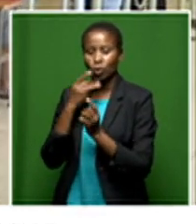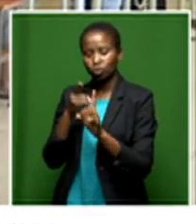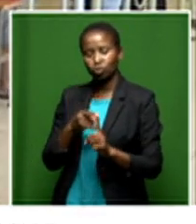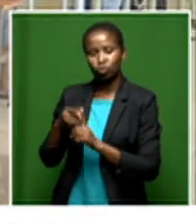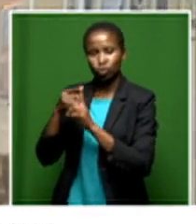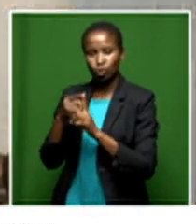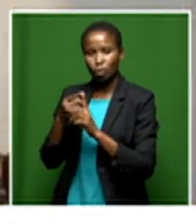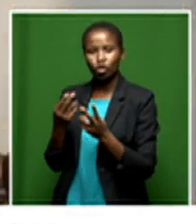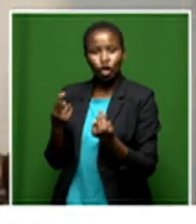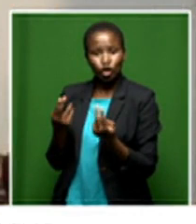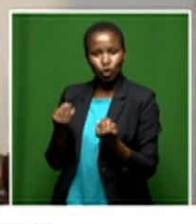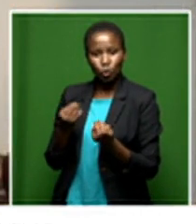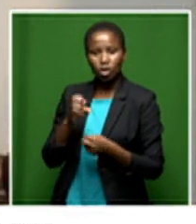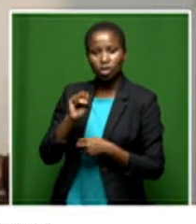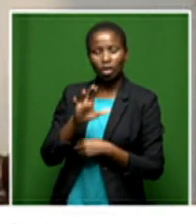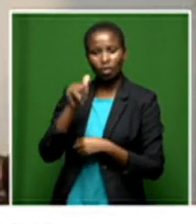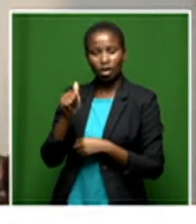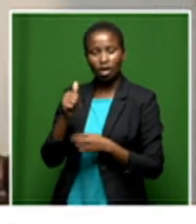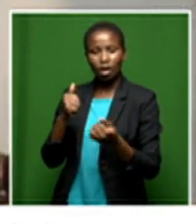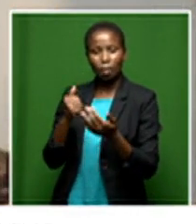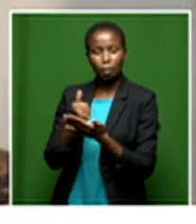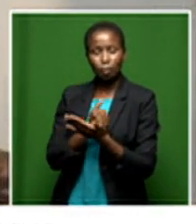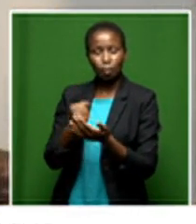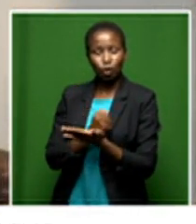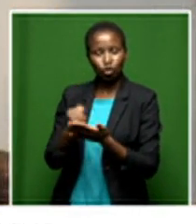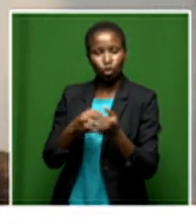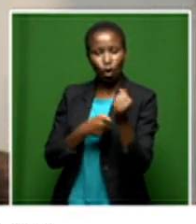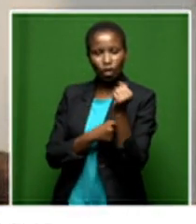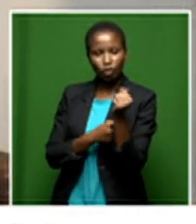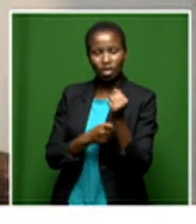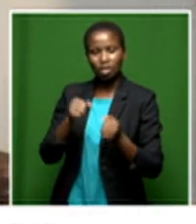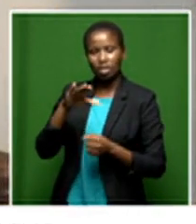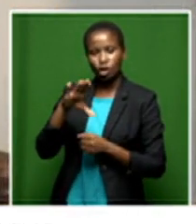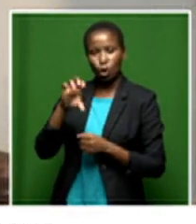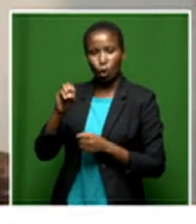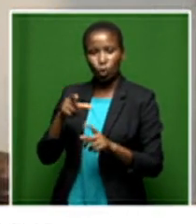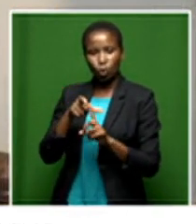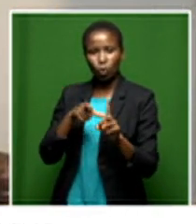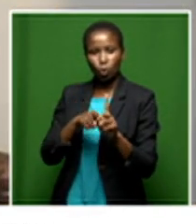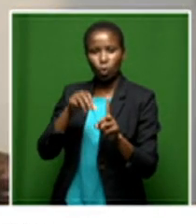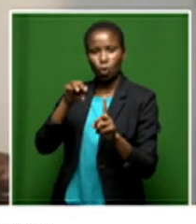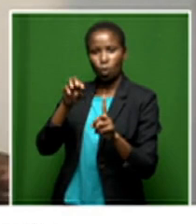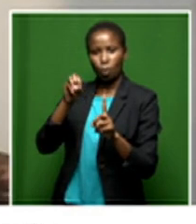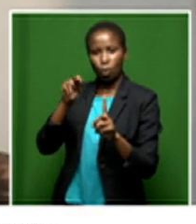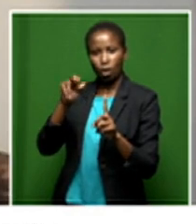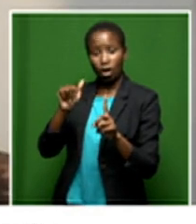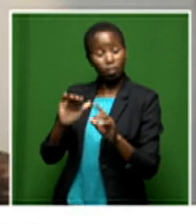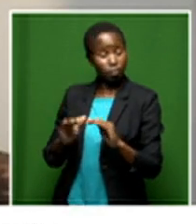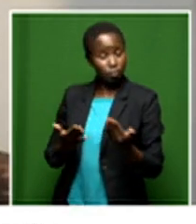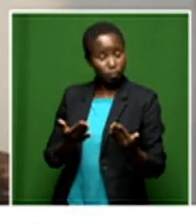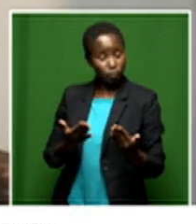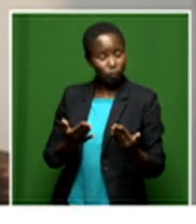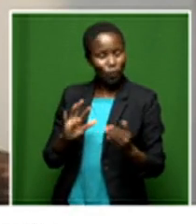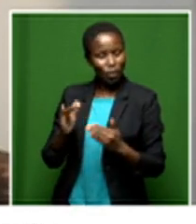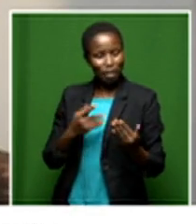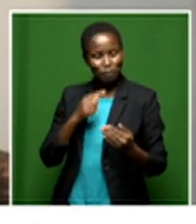by the new South African Post Office CEO, Nomkhita Mona. Thank you so much for your time. Welcome to Morning Live.